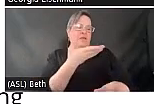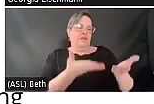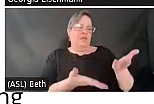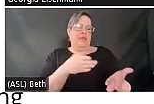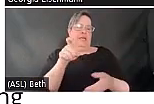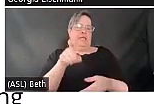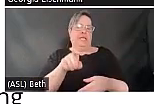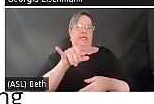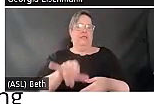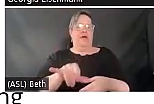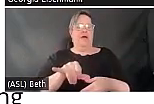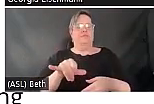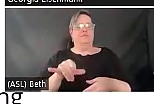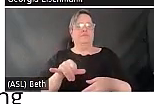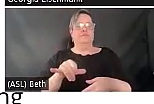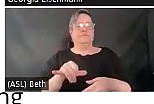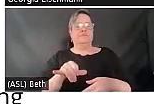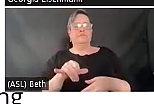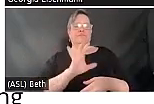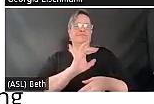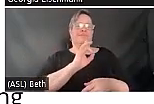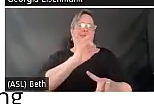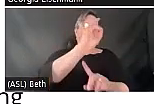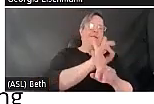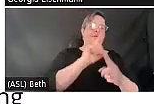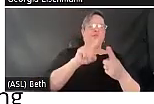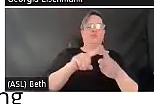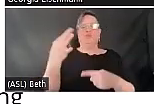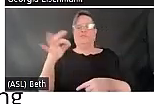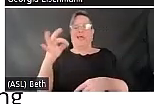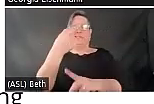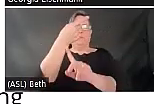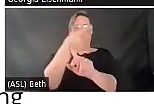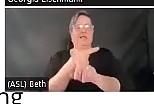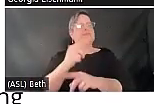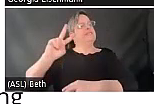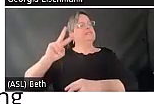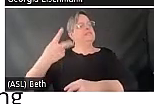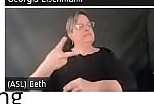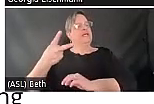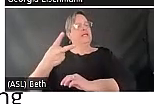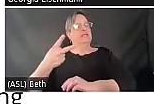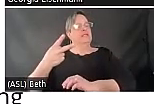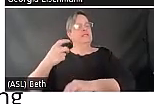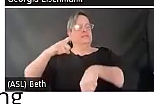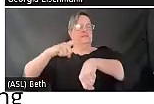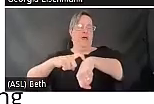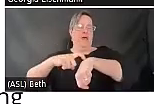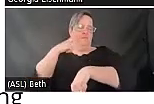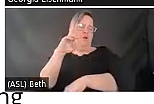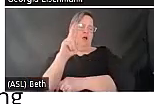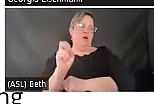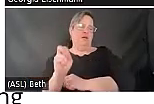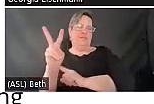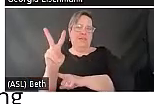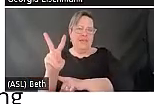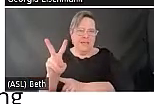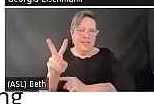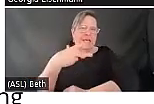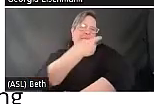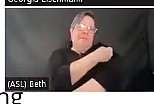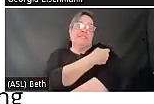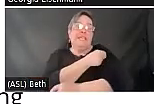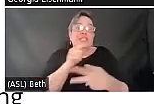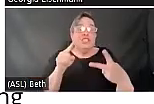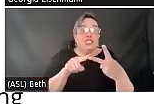months of age, and that's the RSV immunization we talked about, nisimabab, and that would be helpful